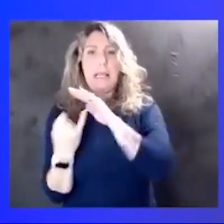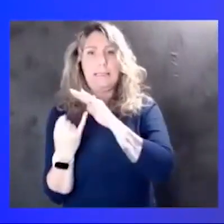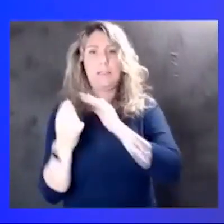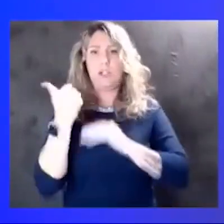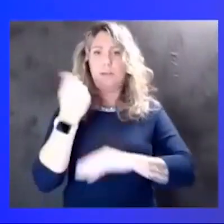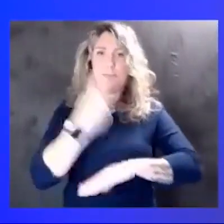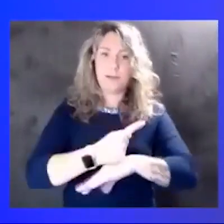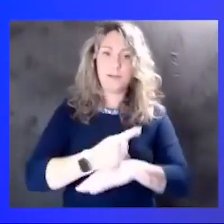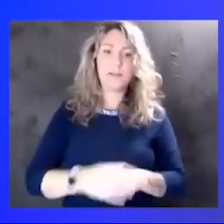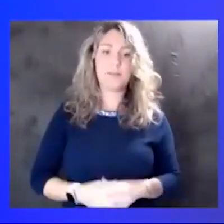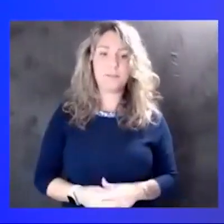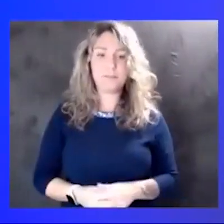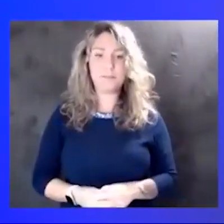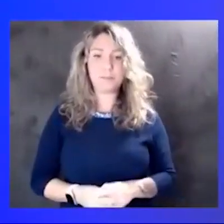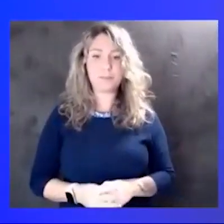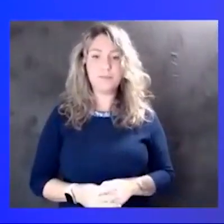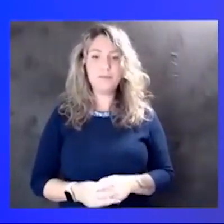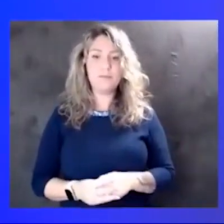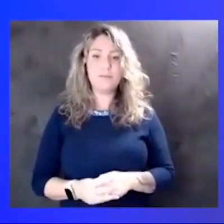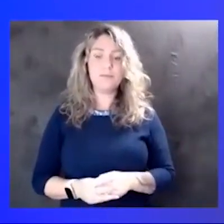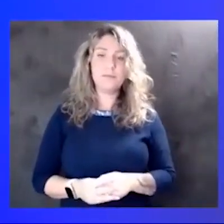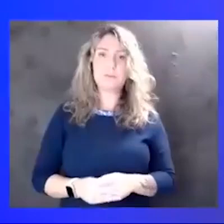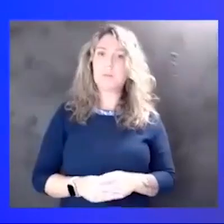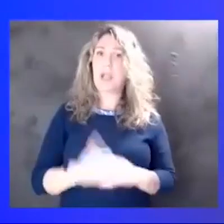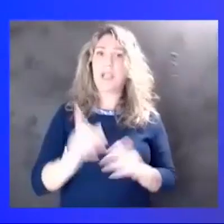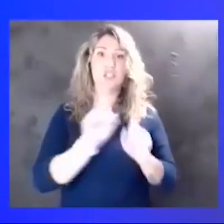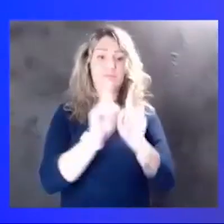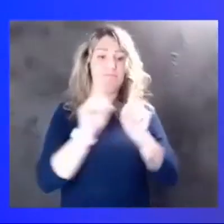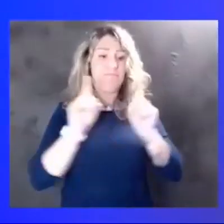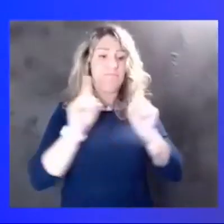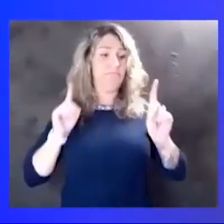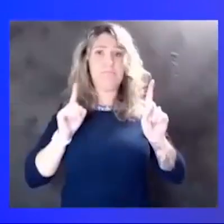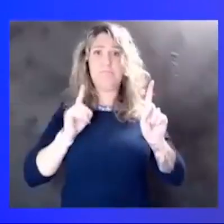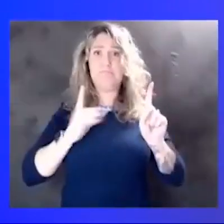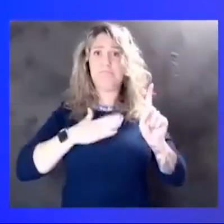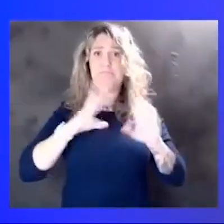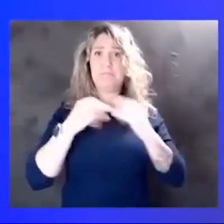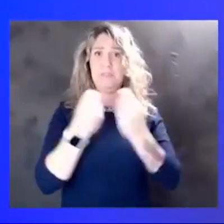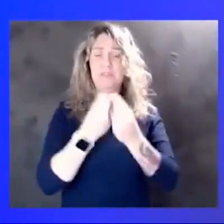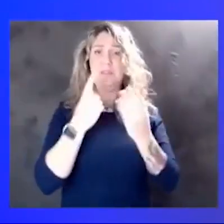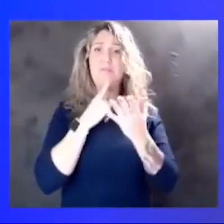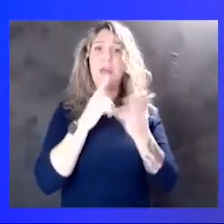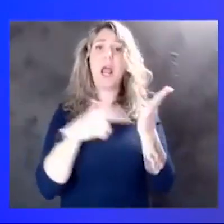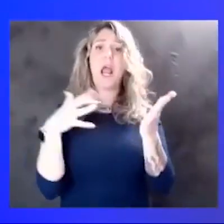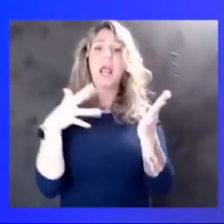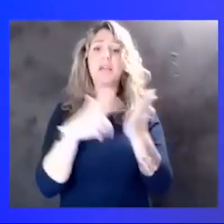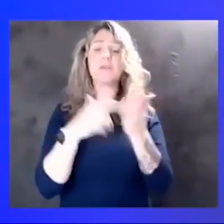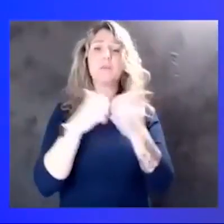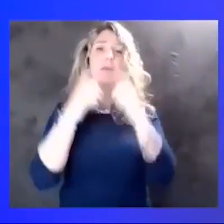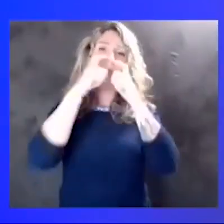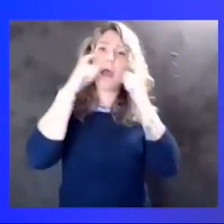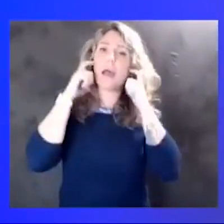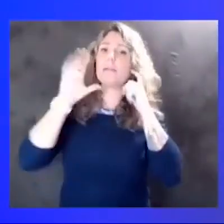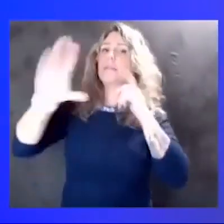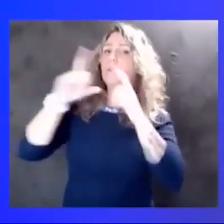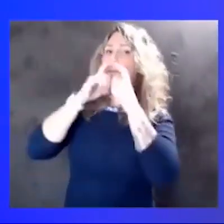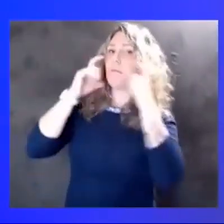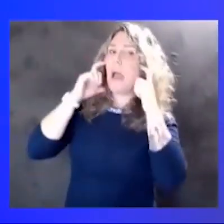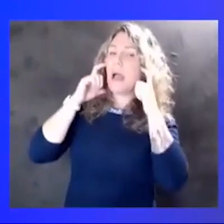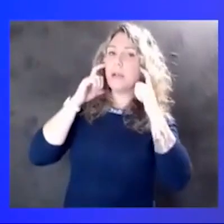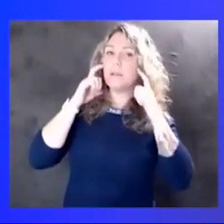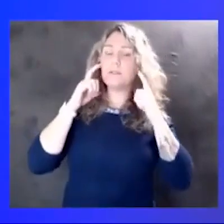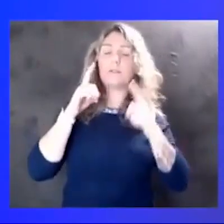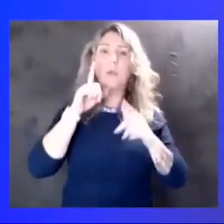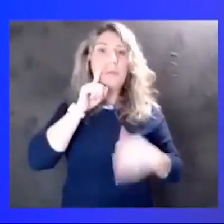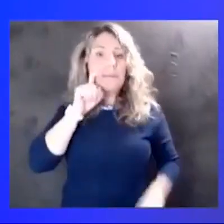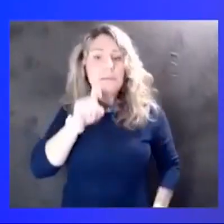I stayed away from them for that entire time. Occasionally I would, with my mask, with their masks, with no one around, walk down, grab something if I